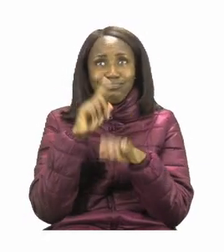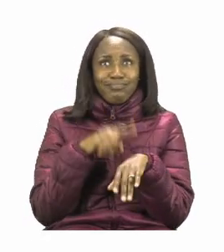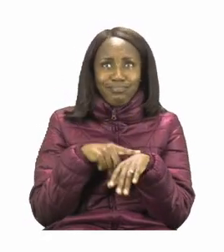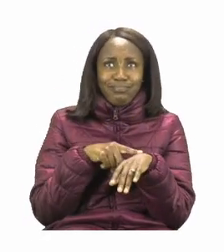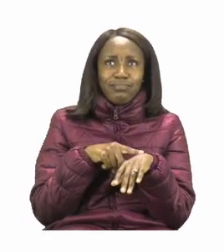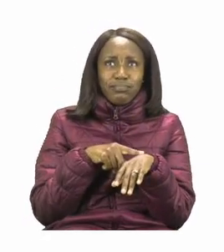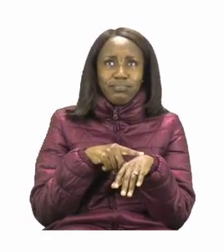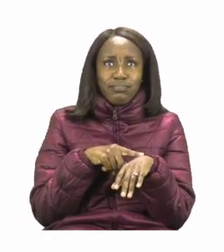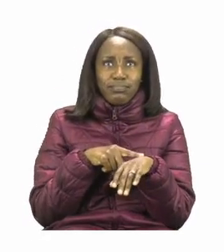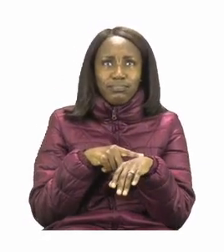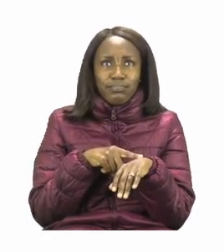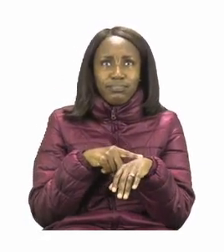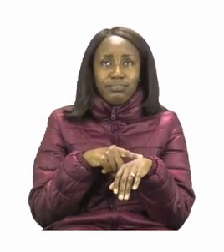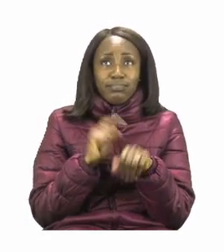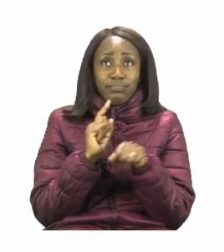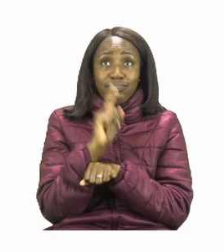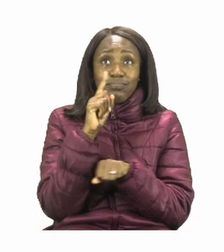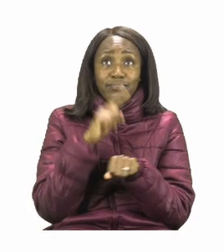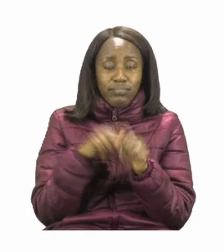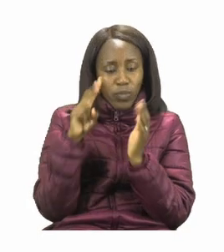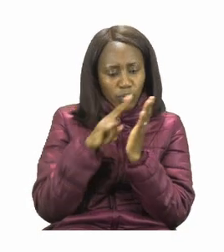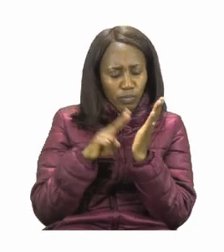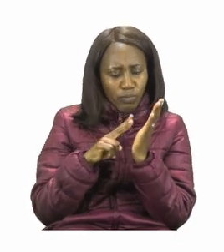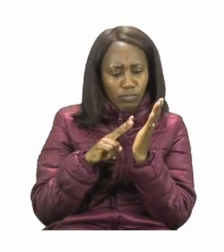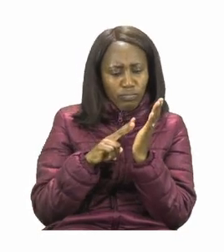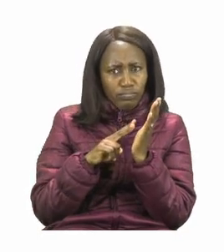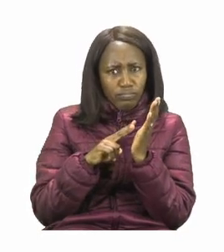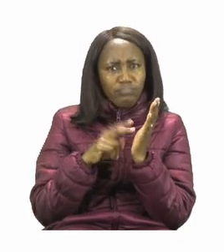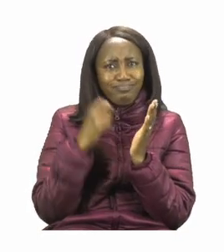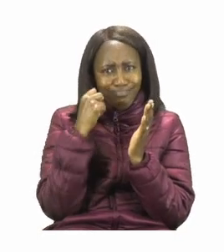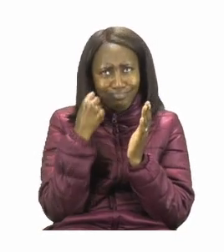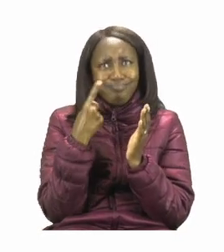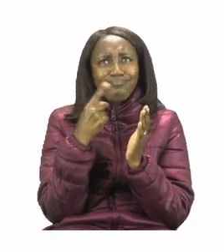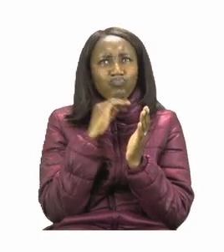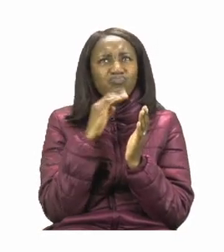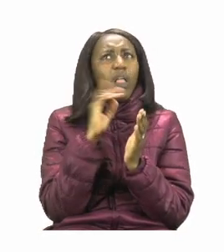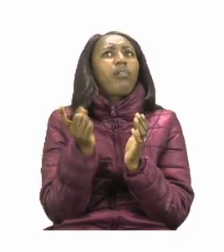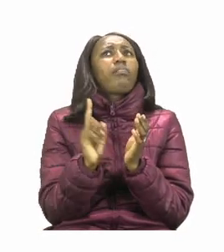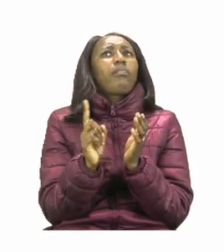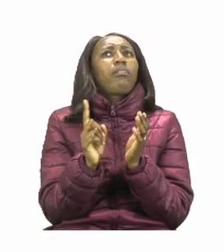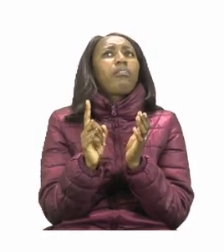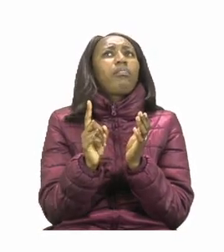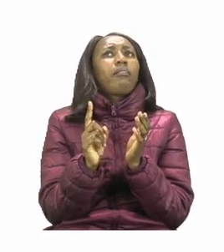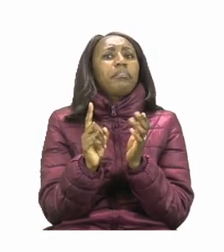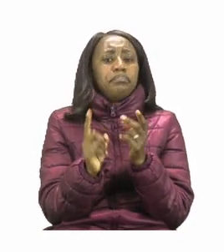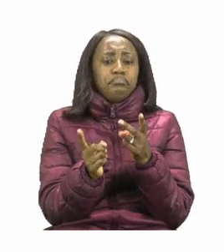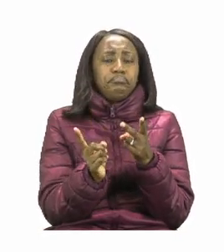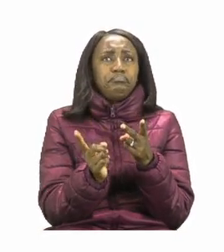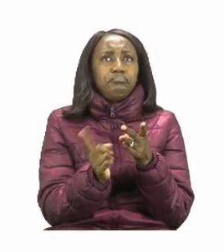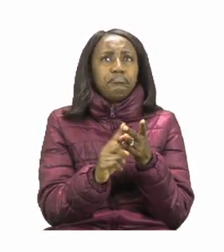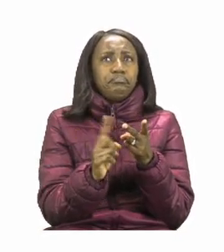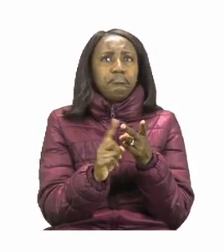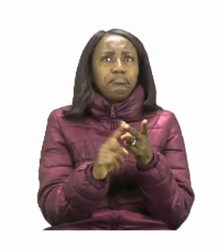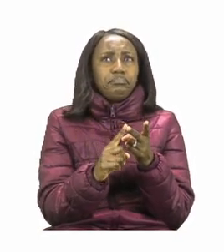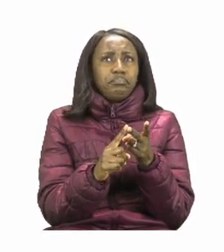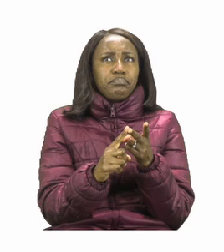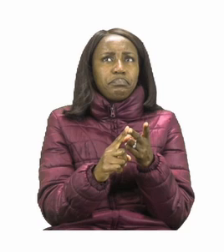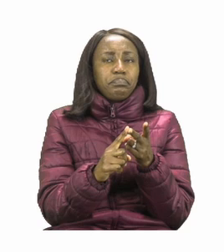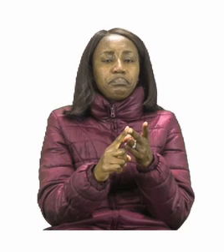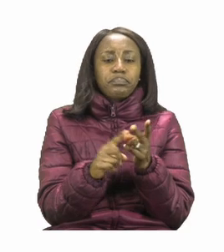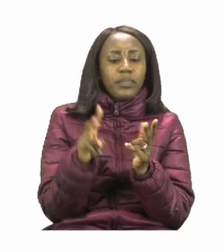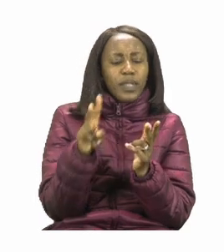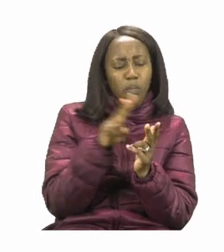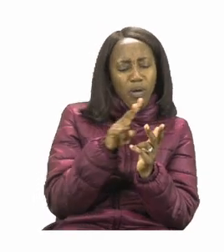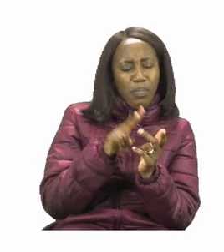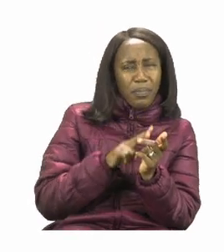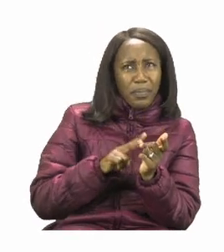times. The first time is to make sure that we understand what the story is all about. The second